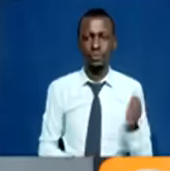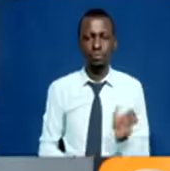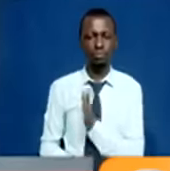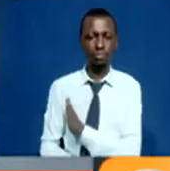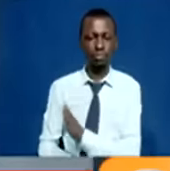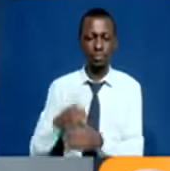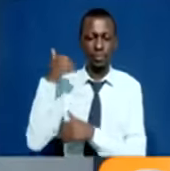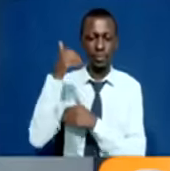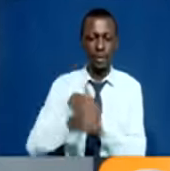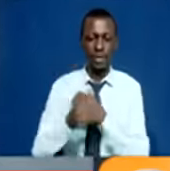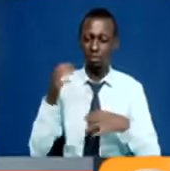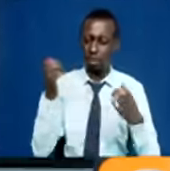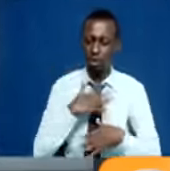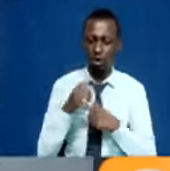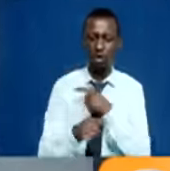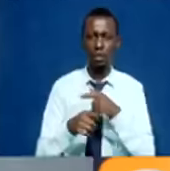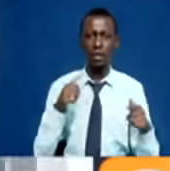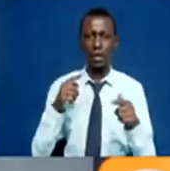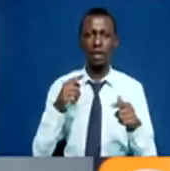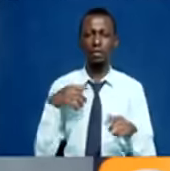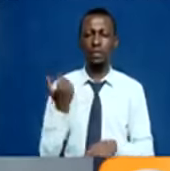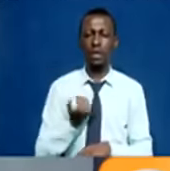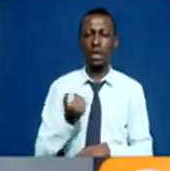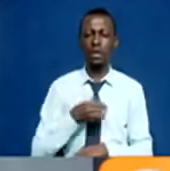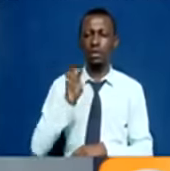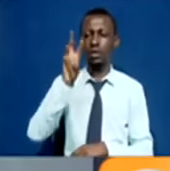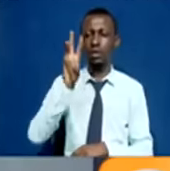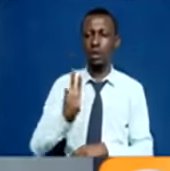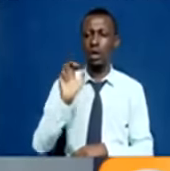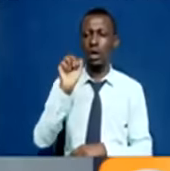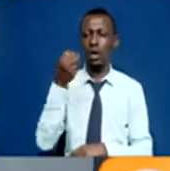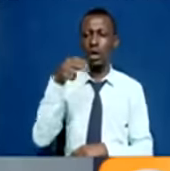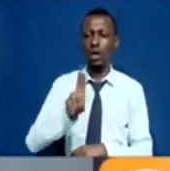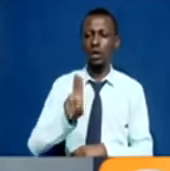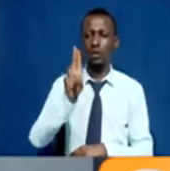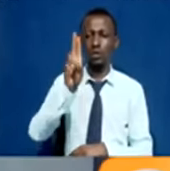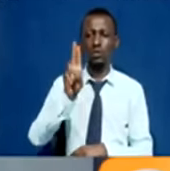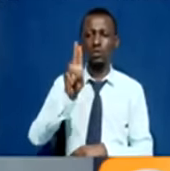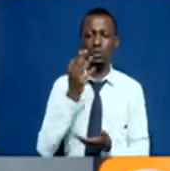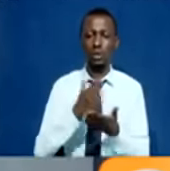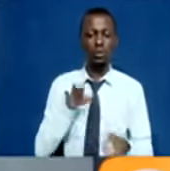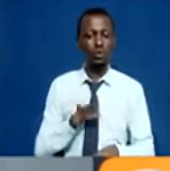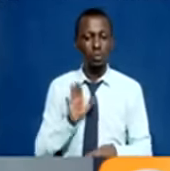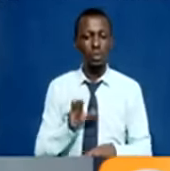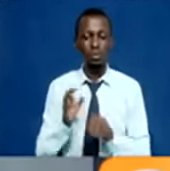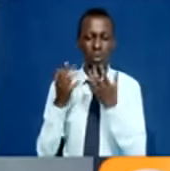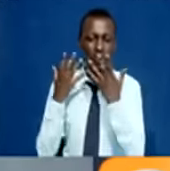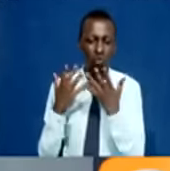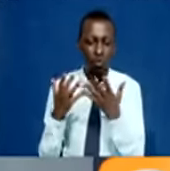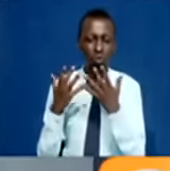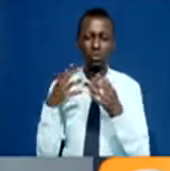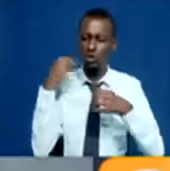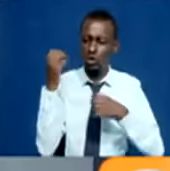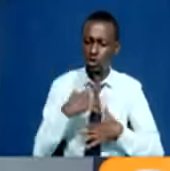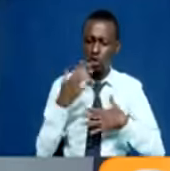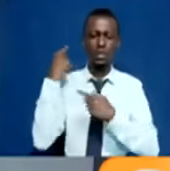Following the shocking murder of socialite Starlet Wahu, a number of women stepped forward to recount horrifying